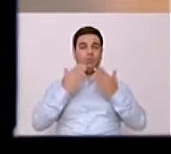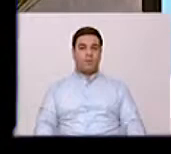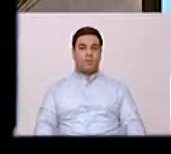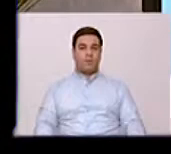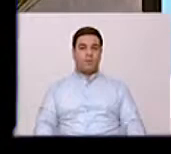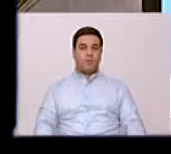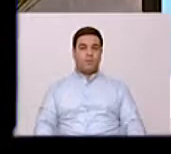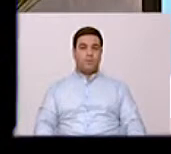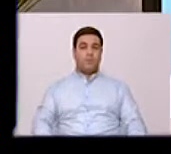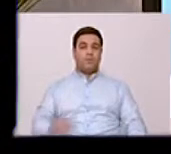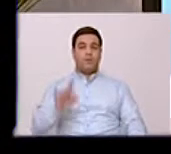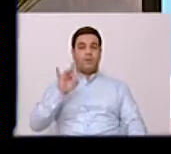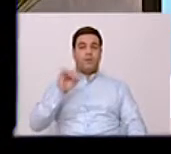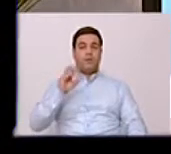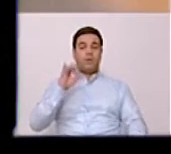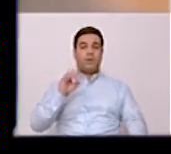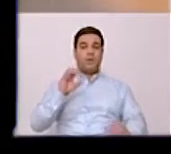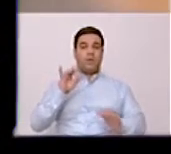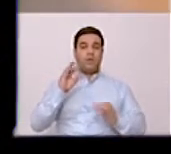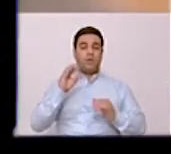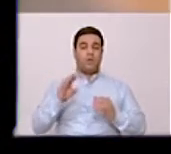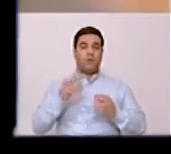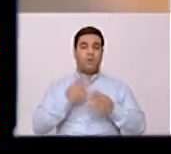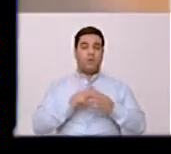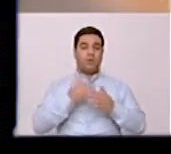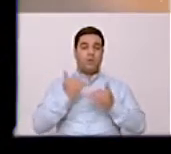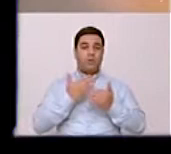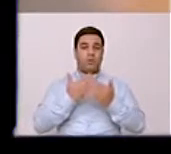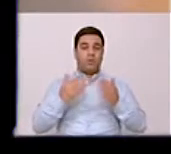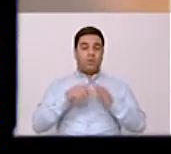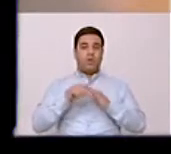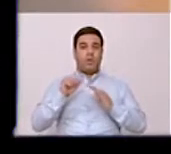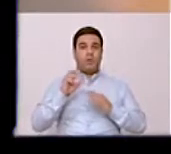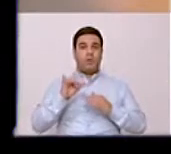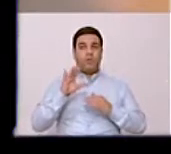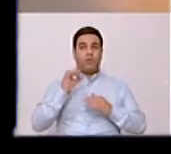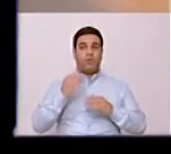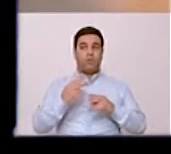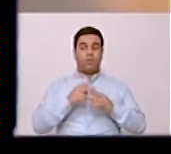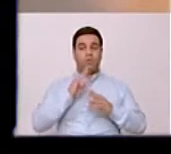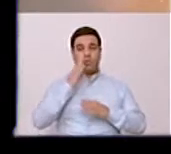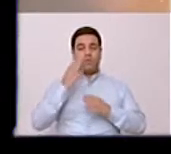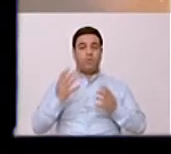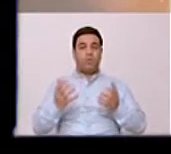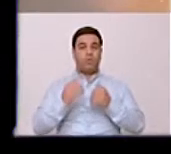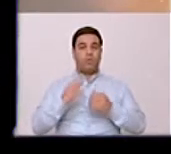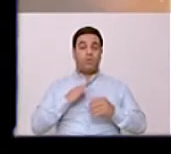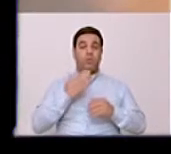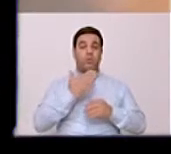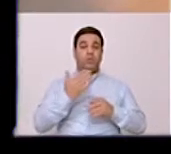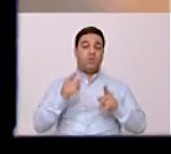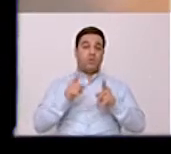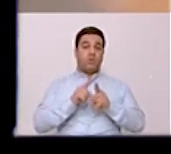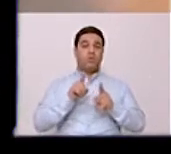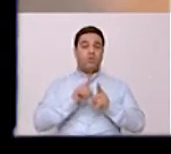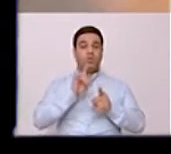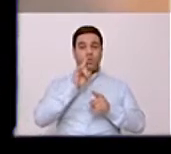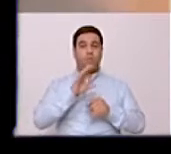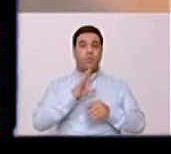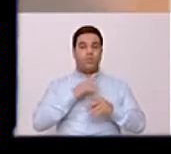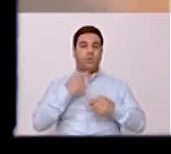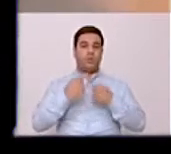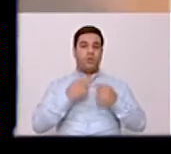qilsak. Rahimbiy Ibrohimbiyga: "Mana sizni Abulfayzxondek dushmaningizdan qutqardim. Uni siz ham yomon ko'rardingiz",